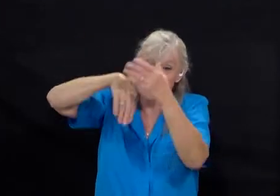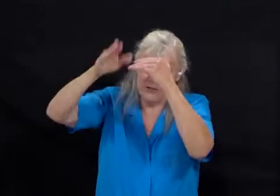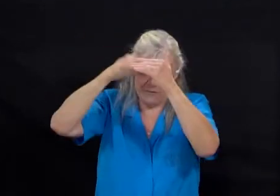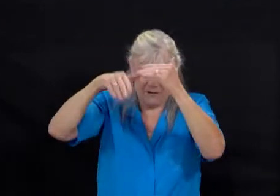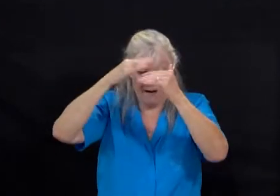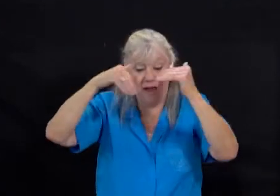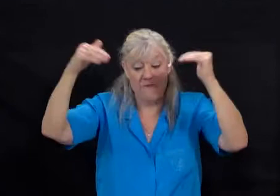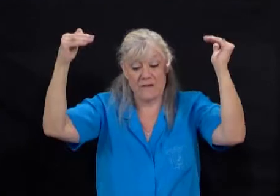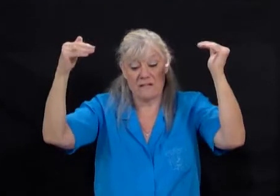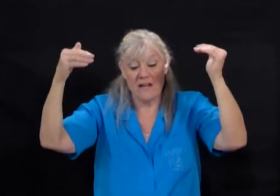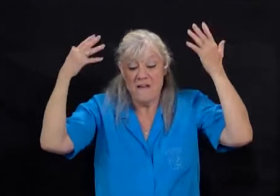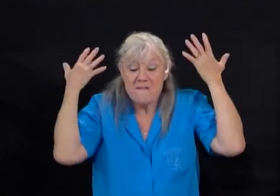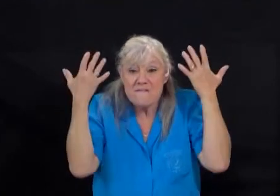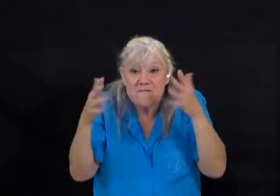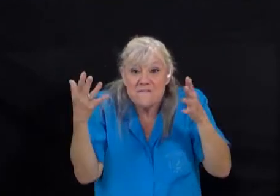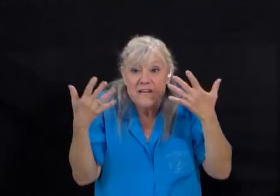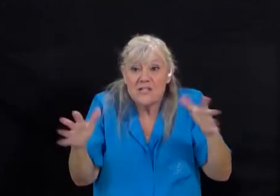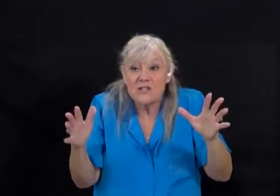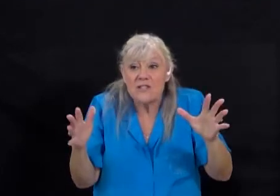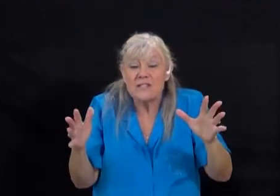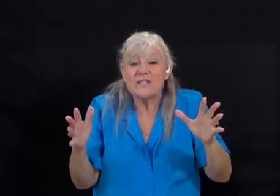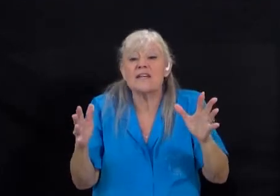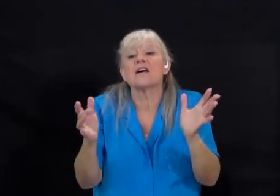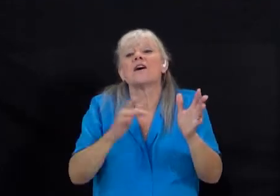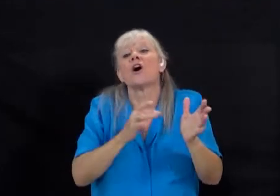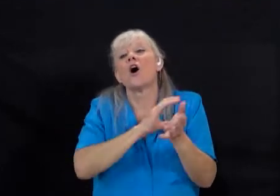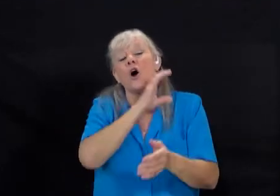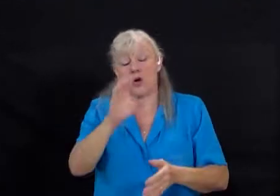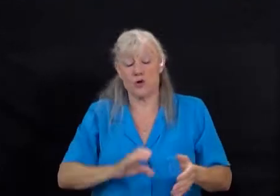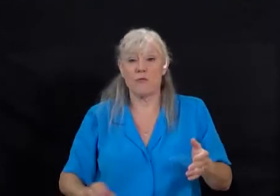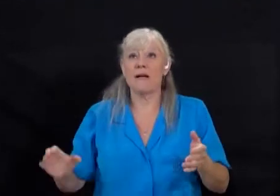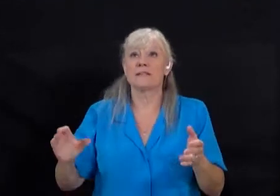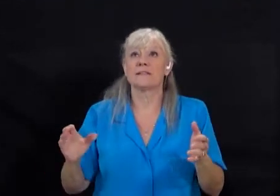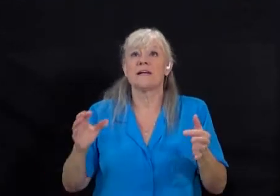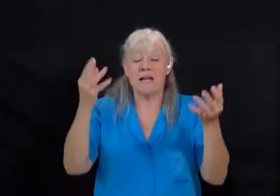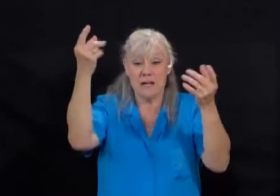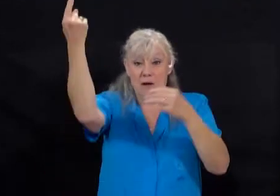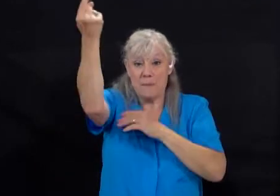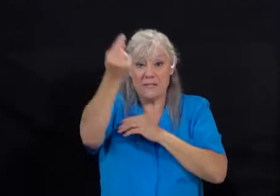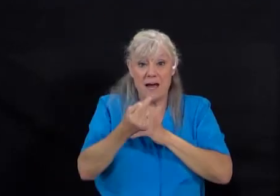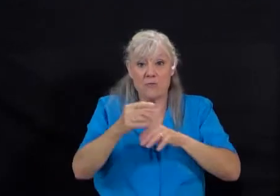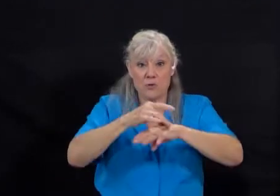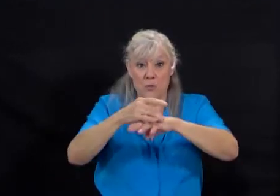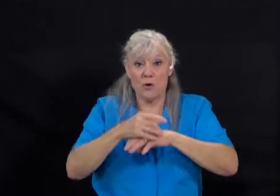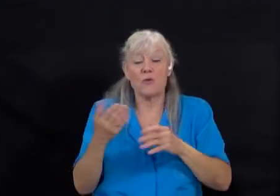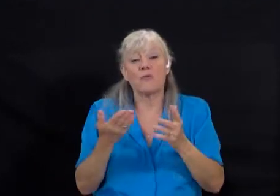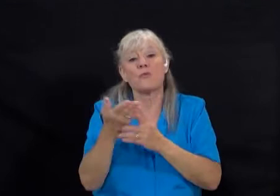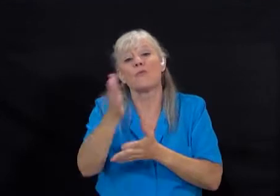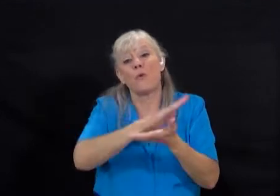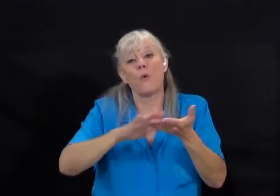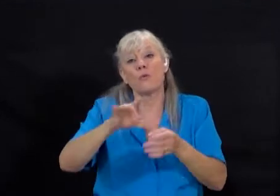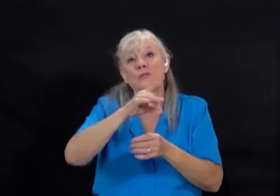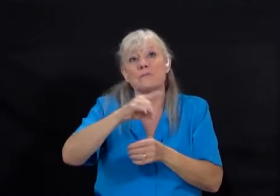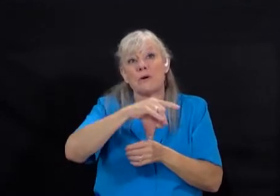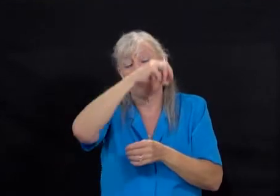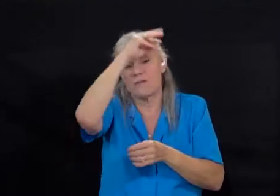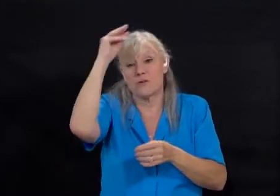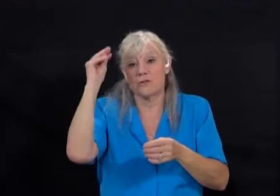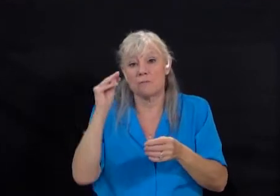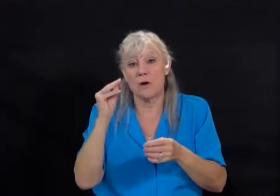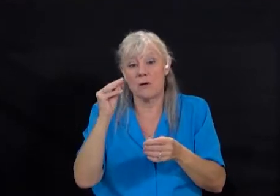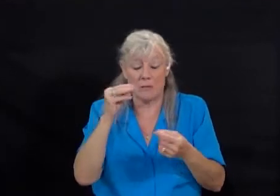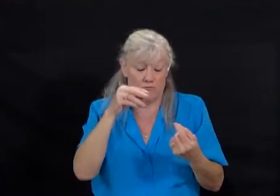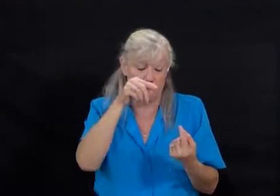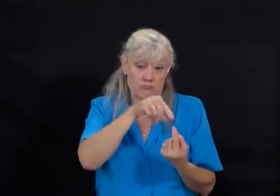completes his incarnation, or coming down to earth. Christ has opened the way to heaven for